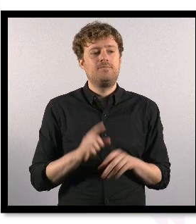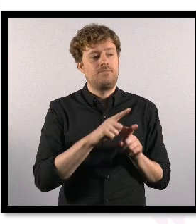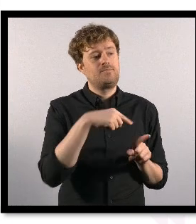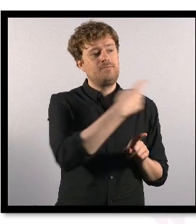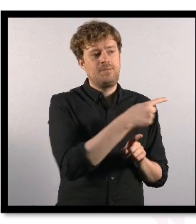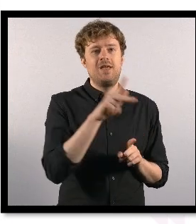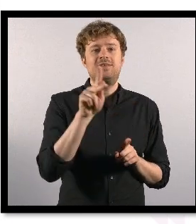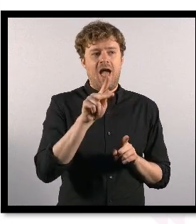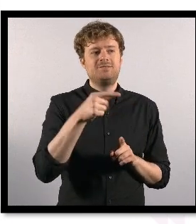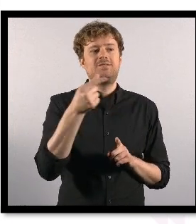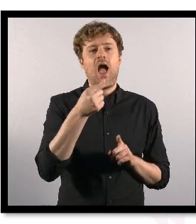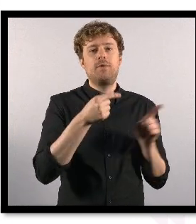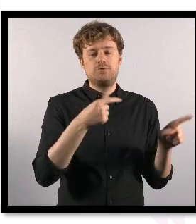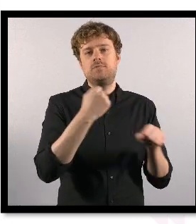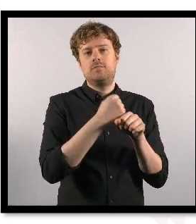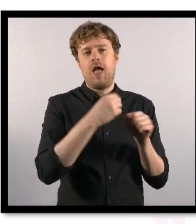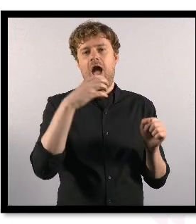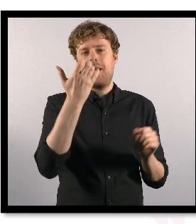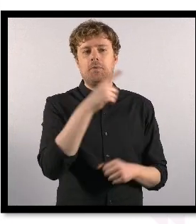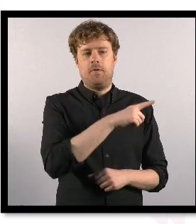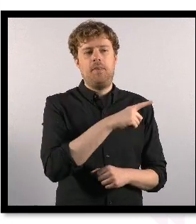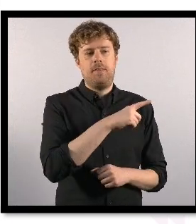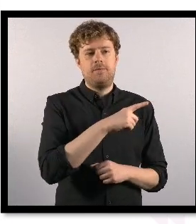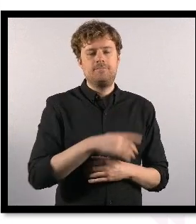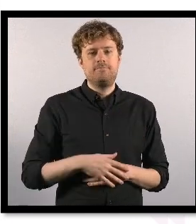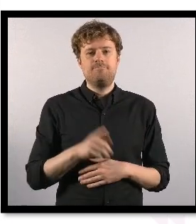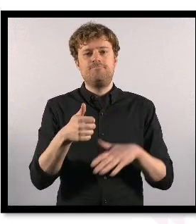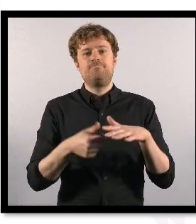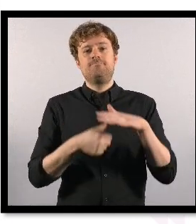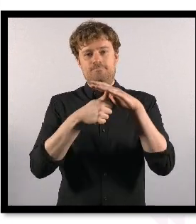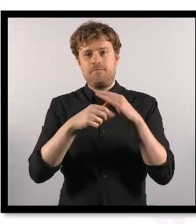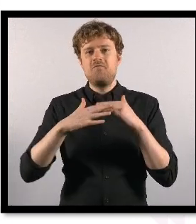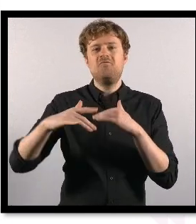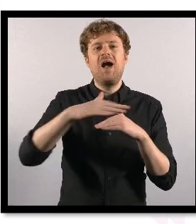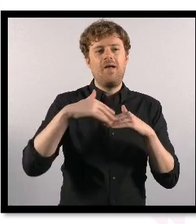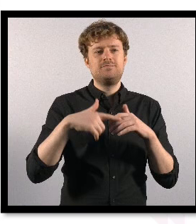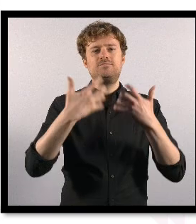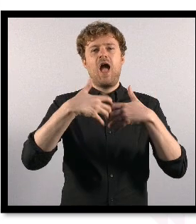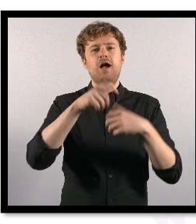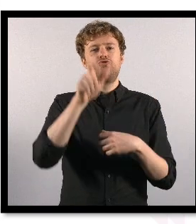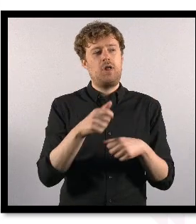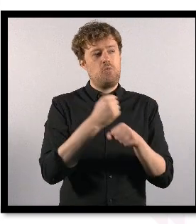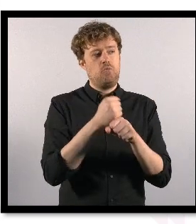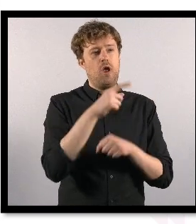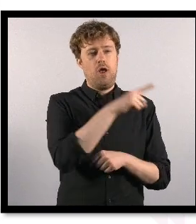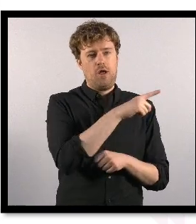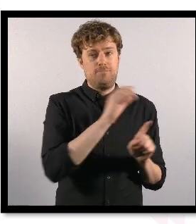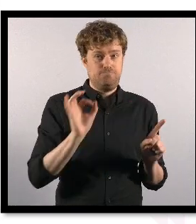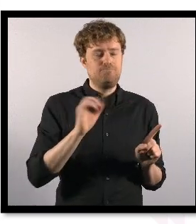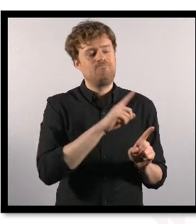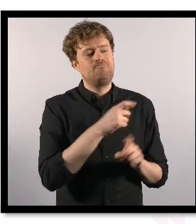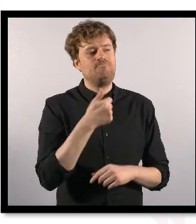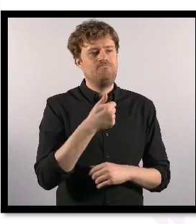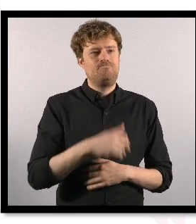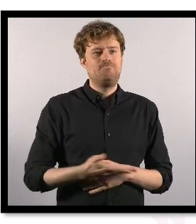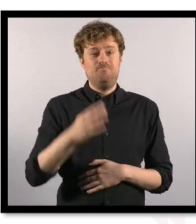Field Engineer. That's right. Hello, everyone. Well, thank you both for coming with me today on stage. And, I'm that individual when like big events or milestones